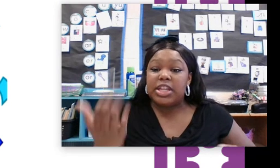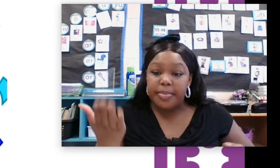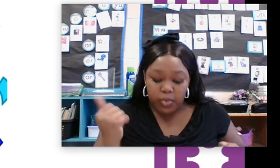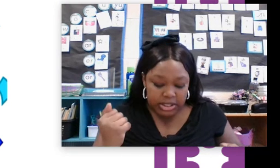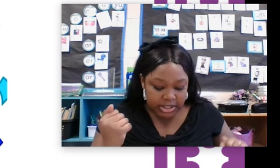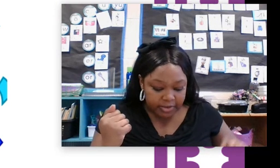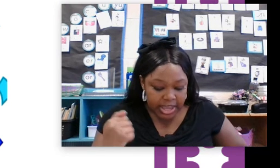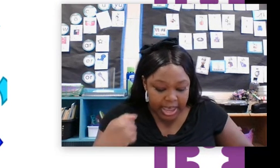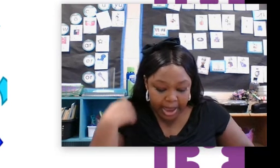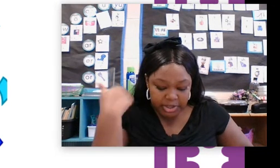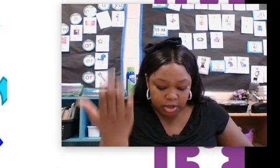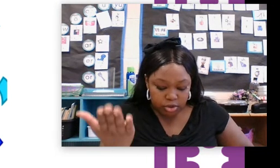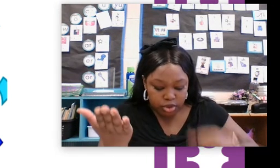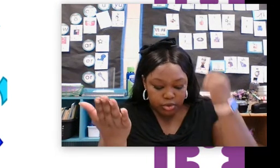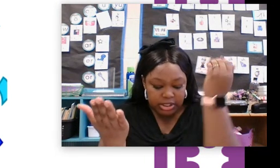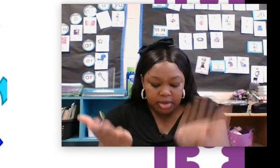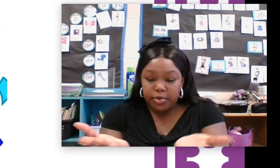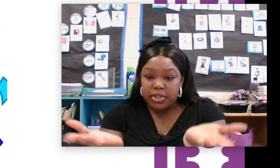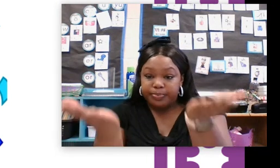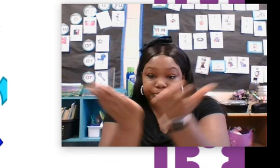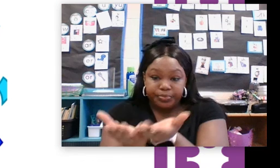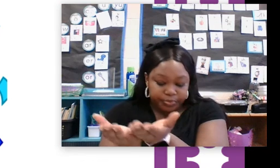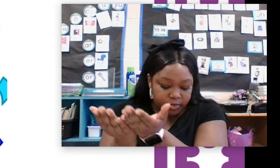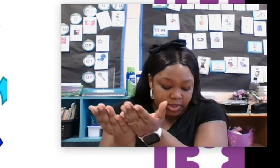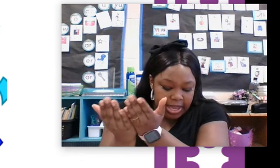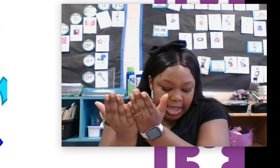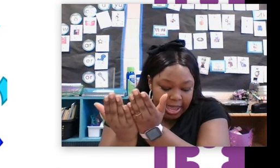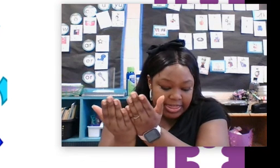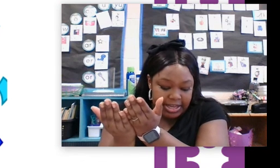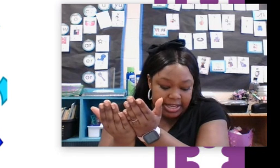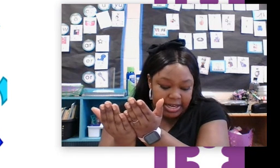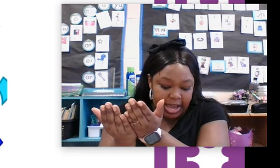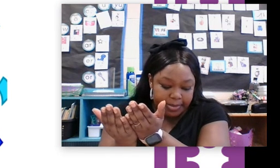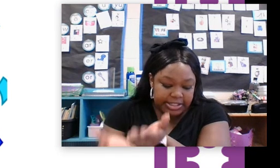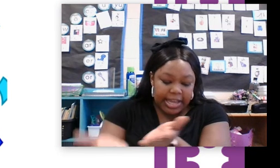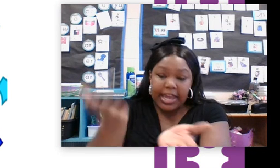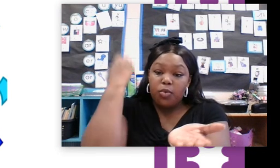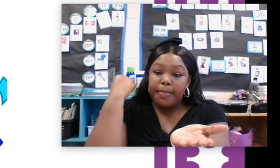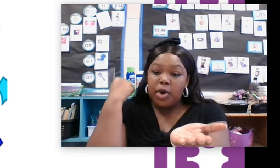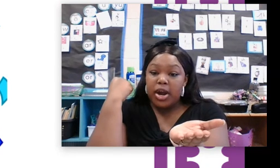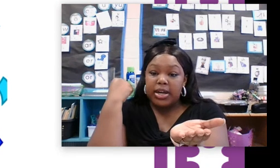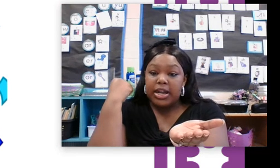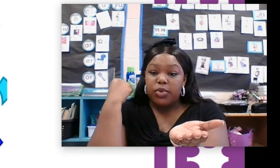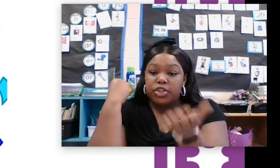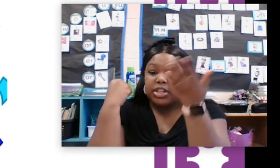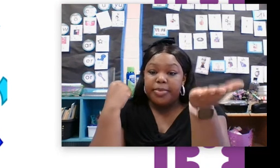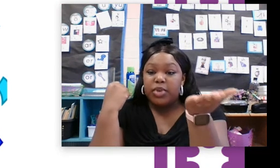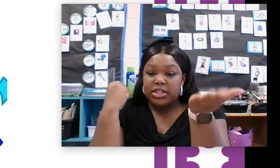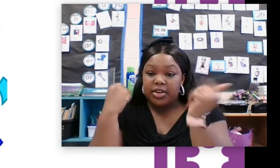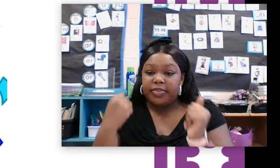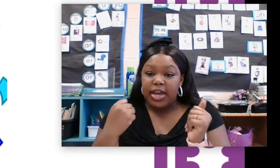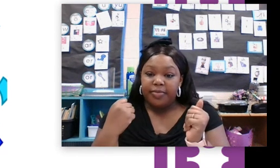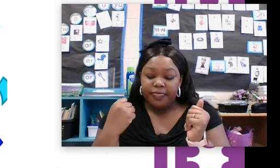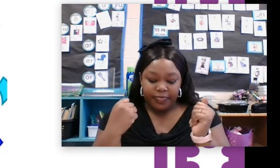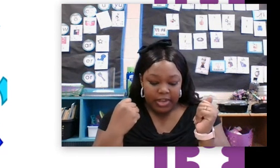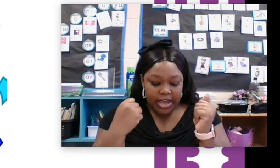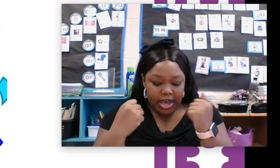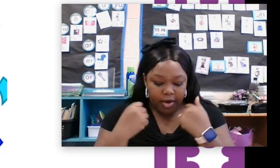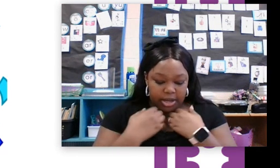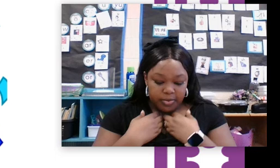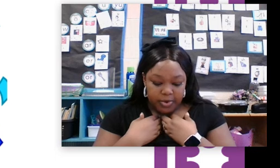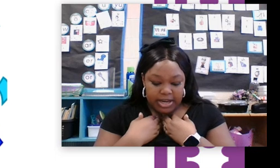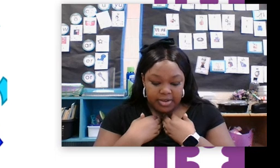word, and I want you to tell me what's left. I'm going to tell you two syllables, and then I'm going to take out one part, and I want you to tell me what's left. Okay?